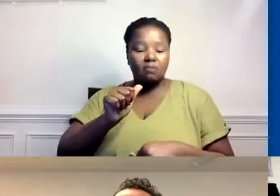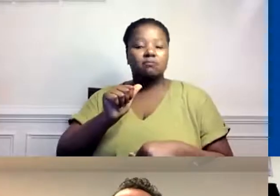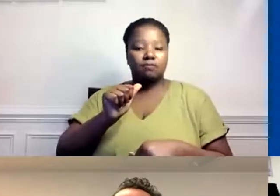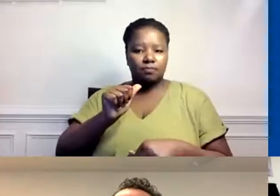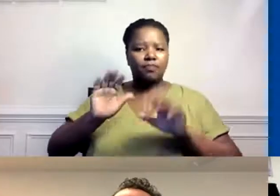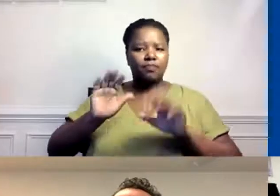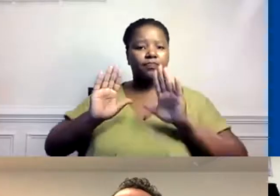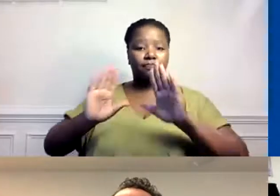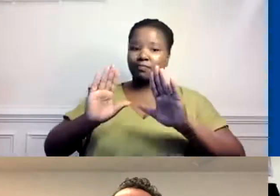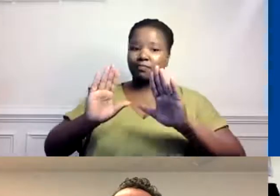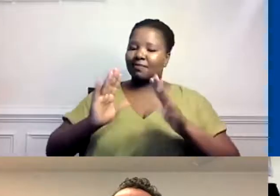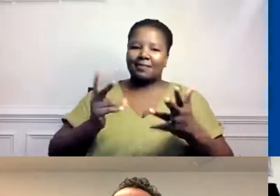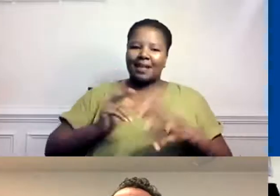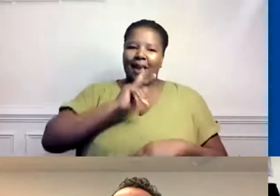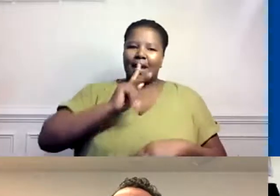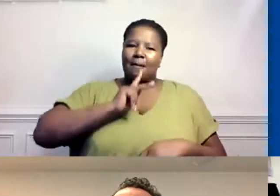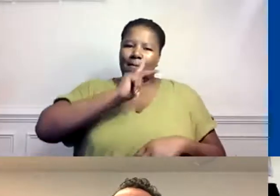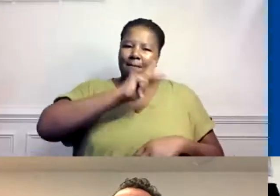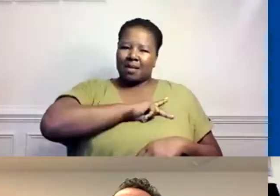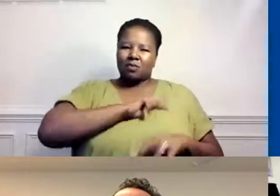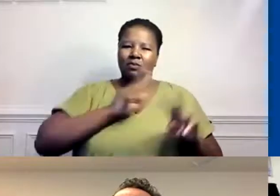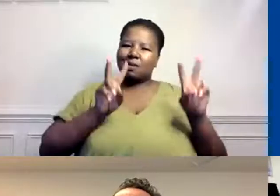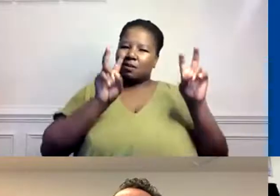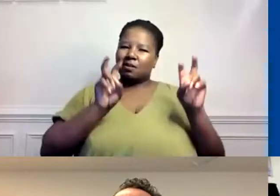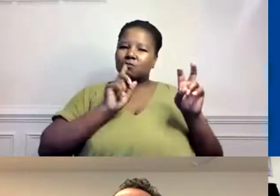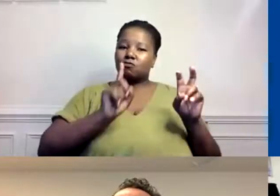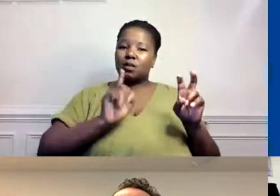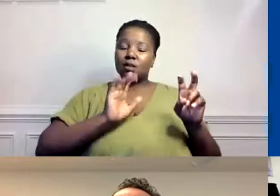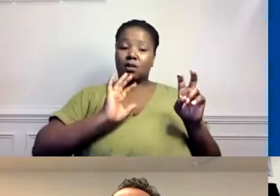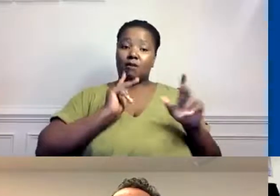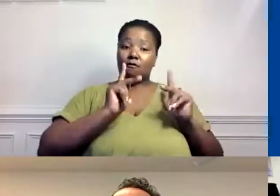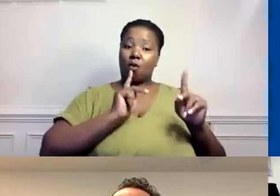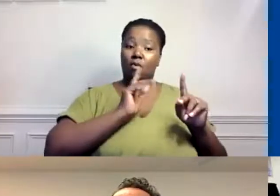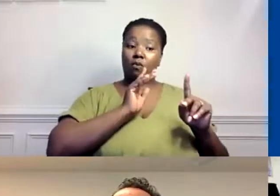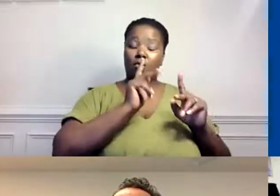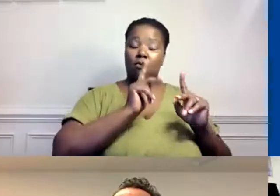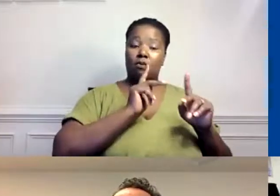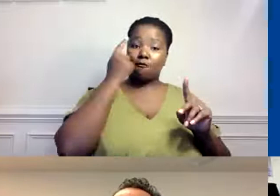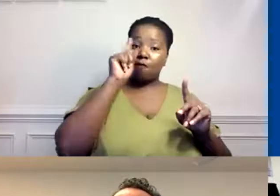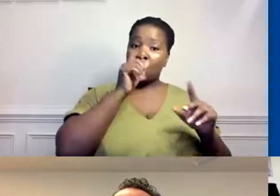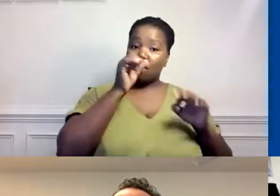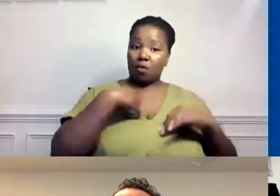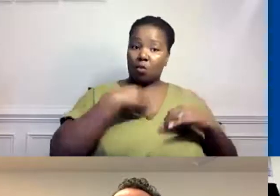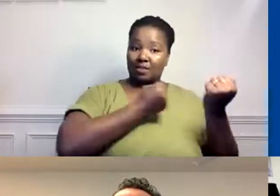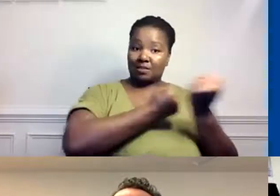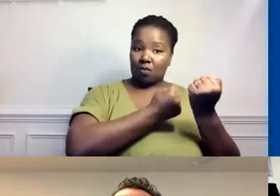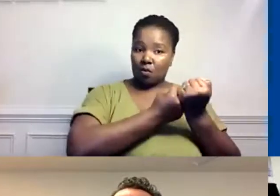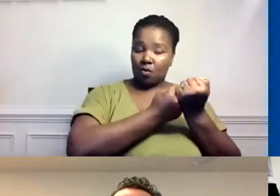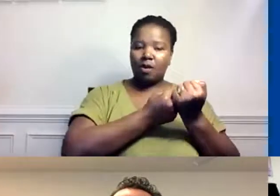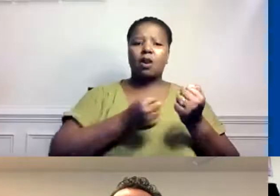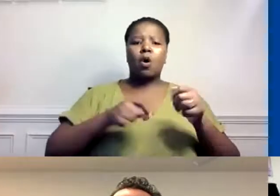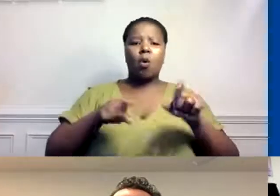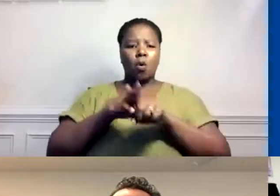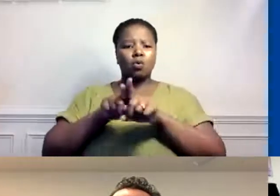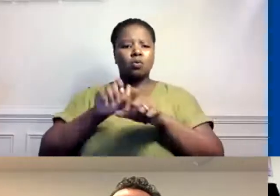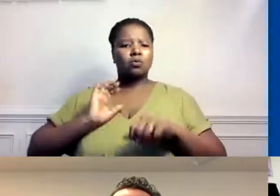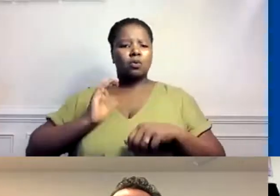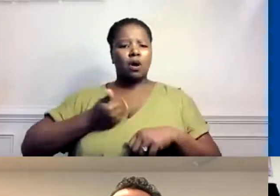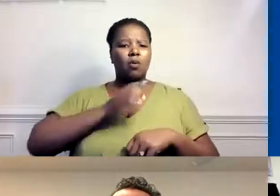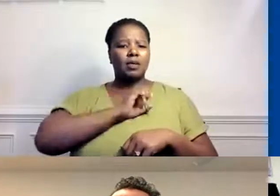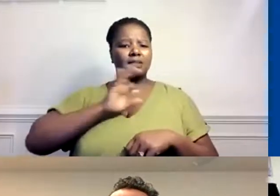it's personal. It's personal for the people that we support, and it's personal for our staffing as well. And we want to make sure that